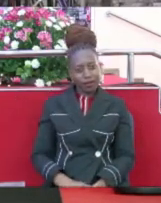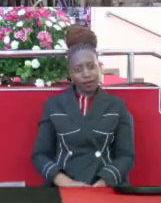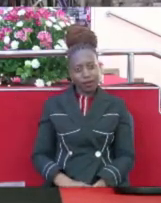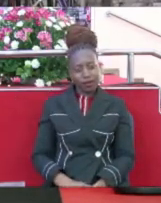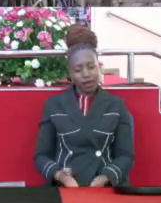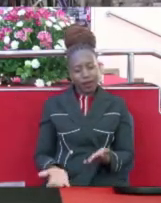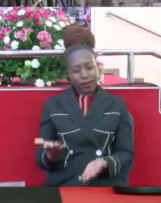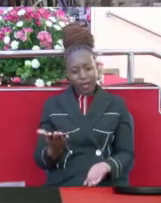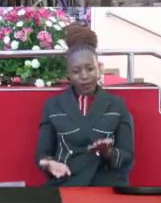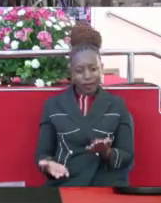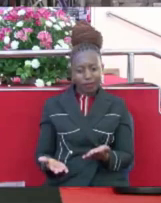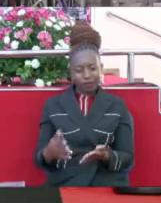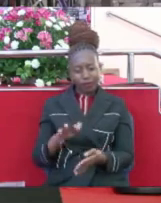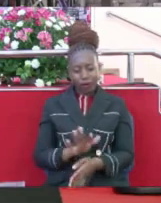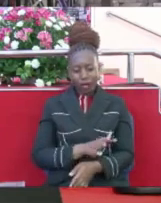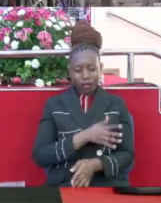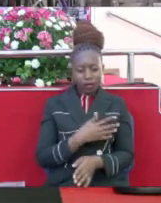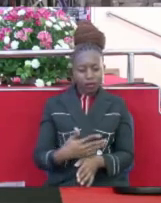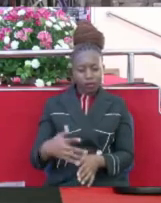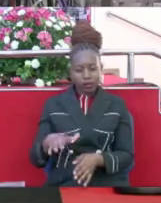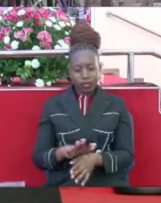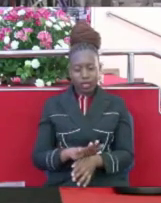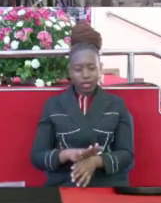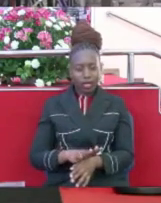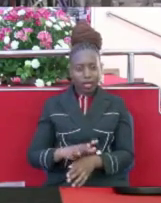sing a song when I was in high school many years ago.